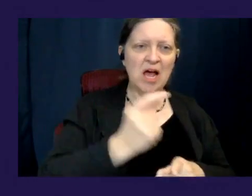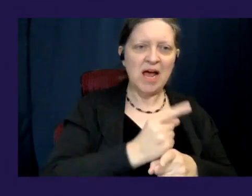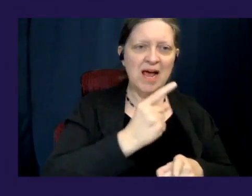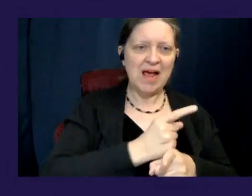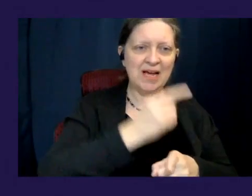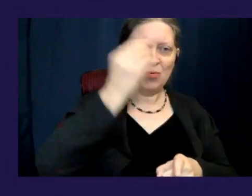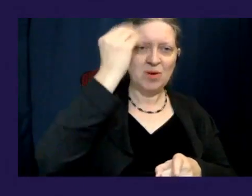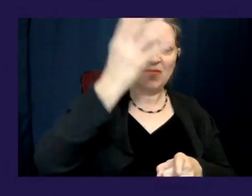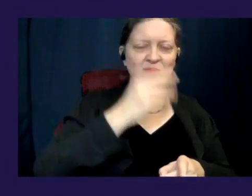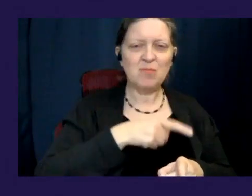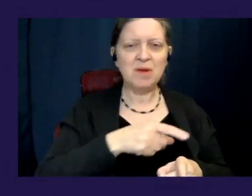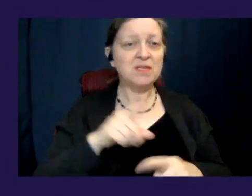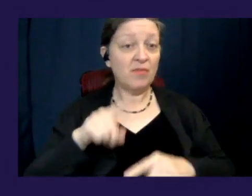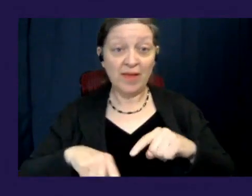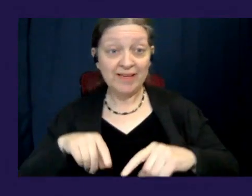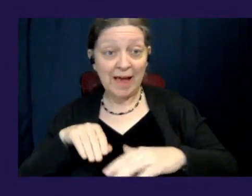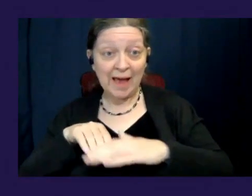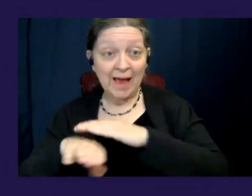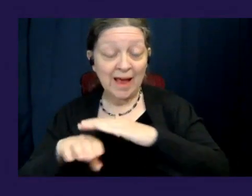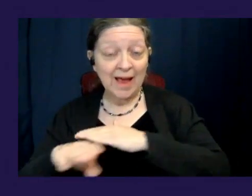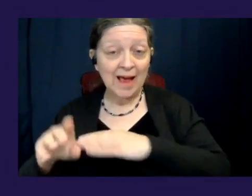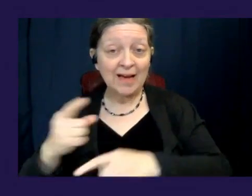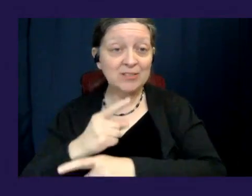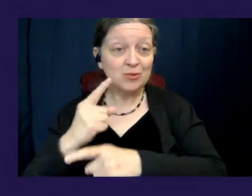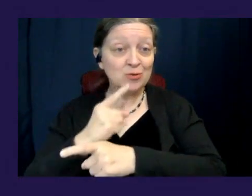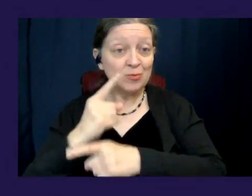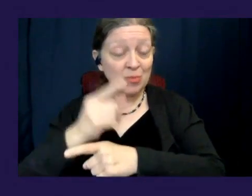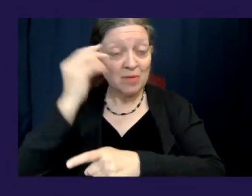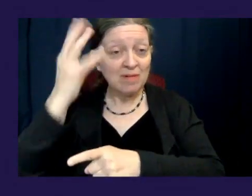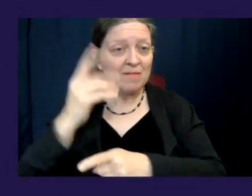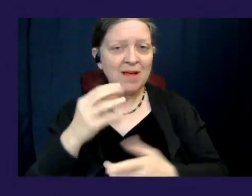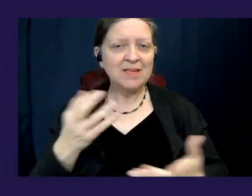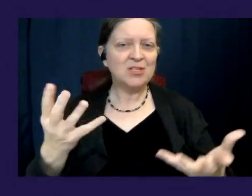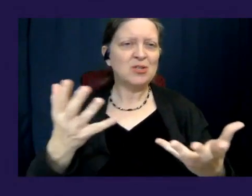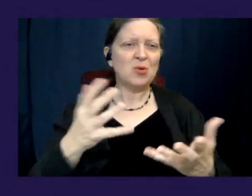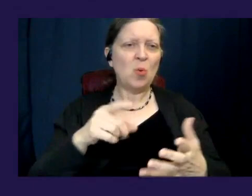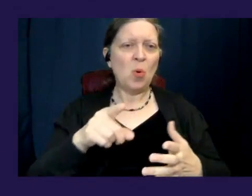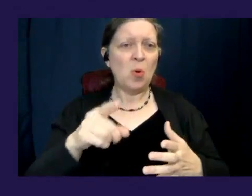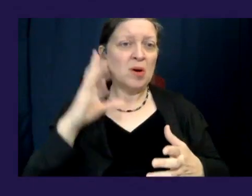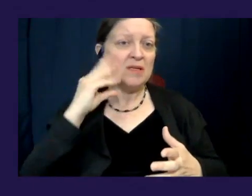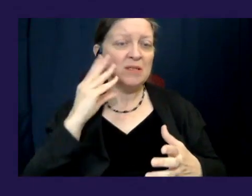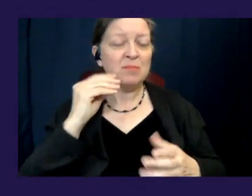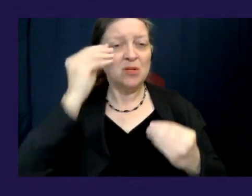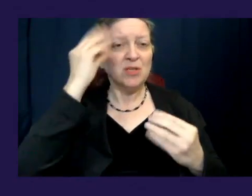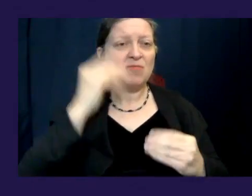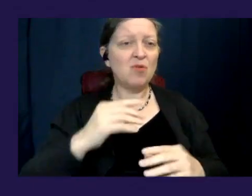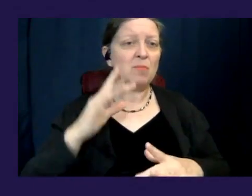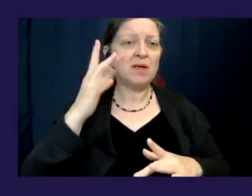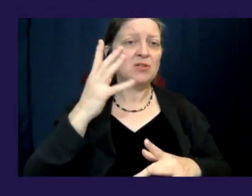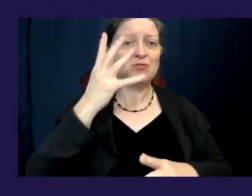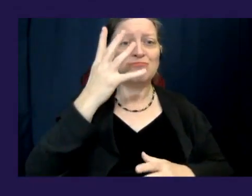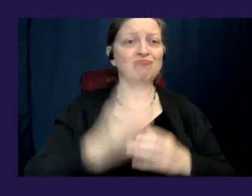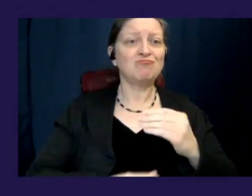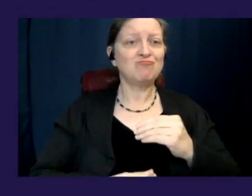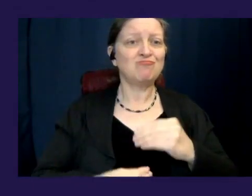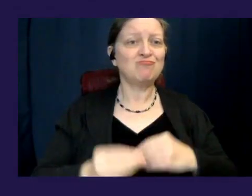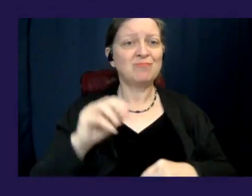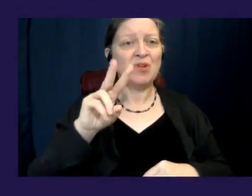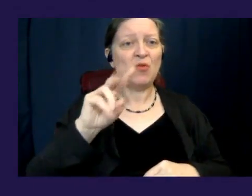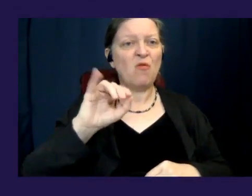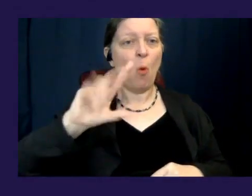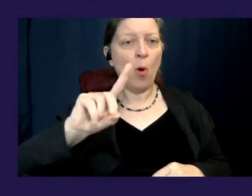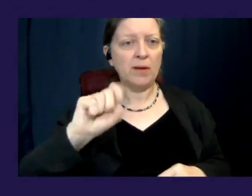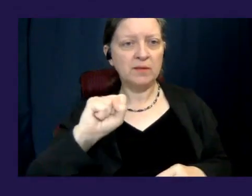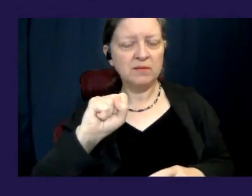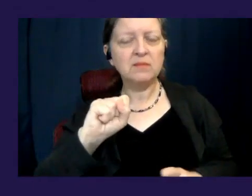whole picture of that issue, I still see just as a big priority here. And that is one of the things the State of Vaccine Confidence